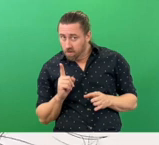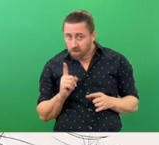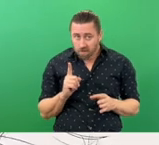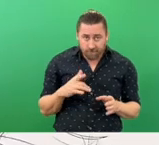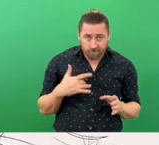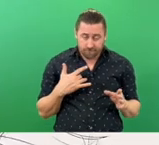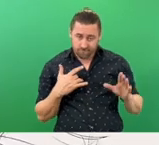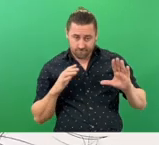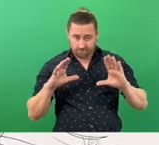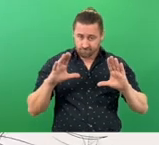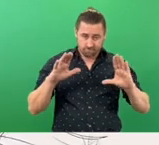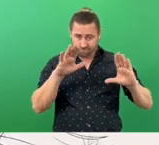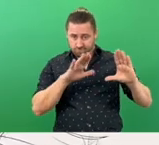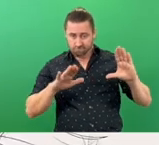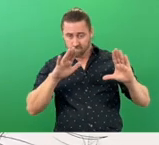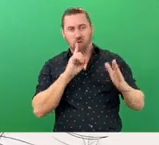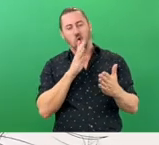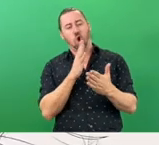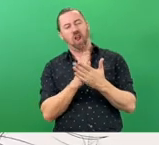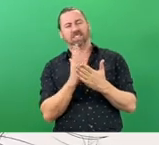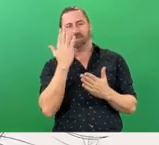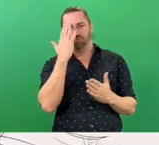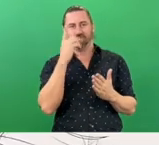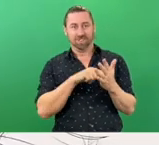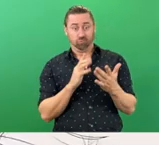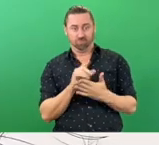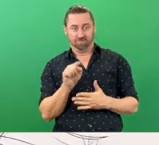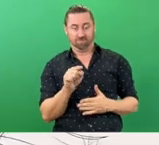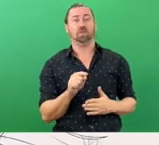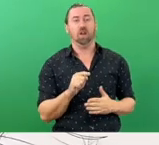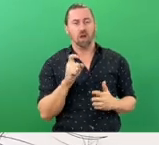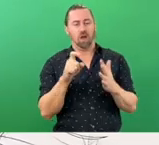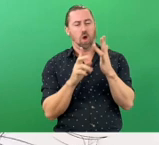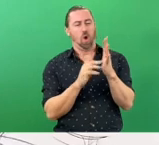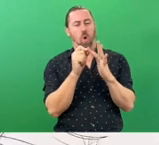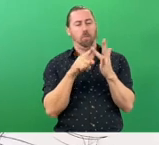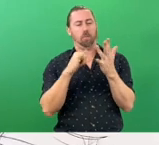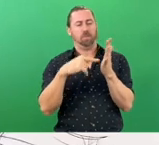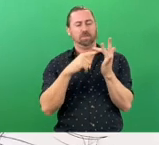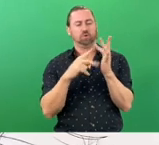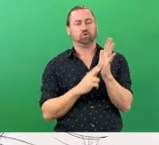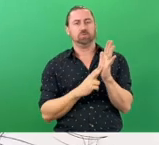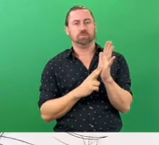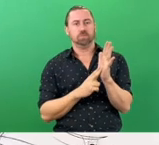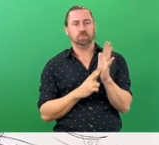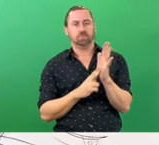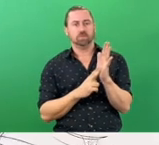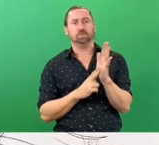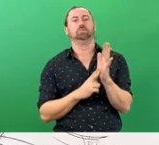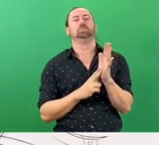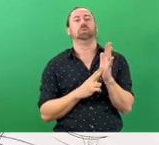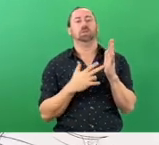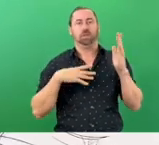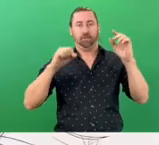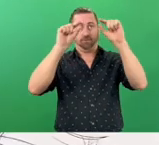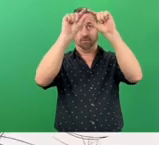overall value scheme in your honesty mirror. You've also developed a composition, because now that you've been using